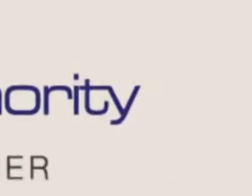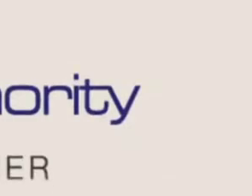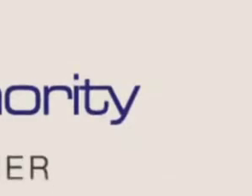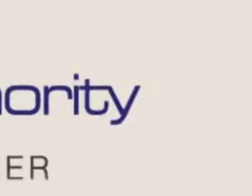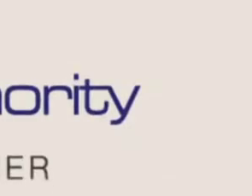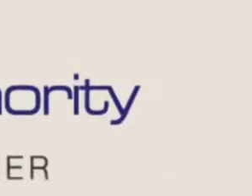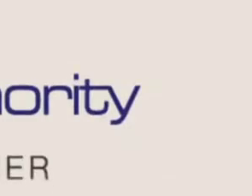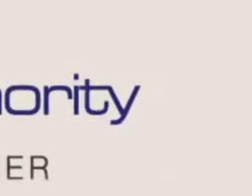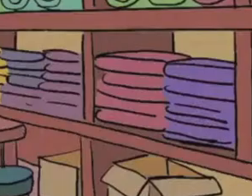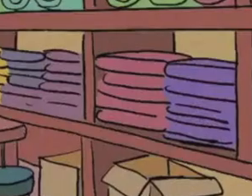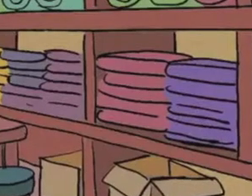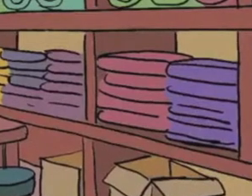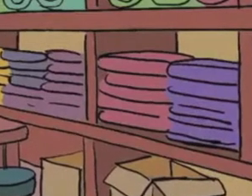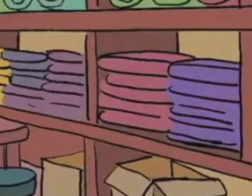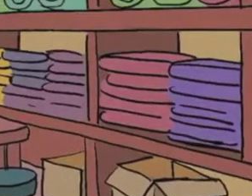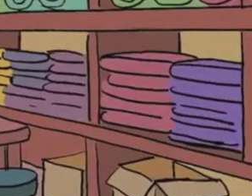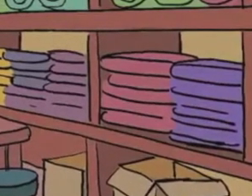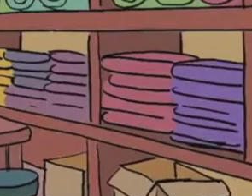together.